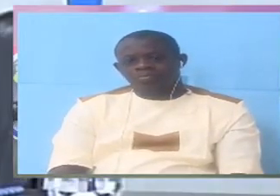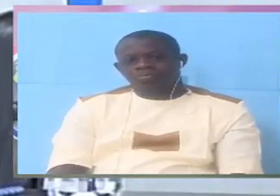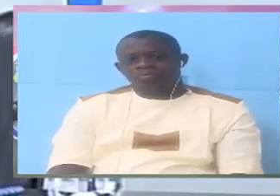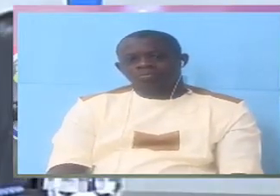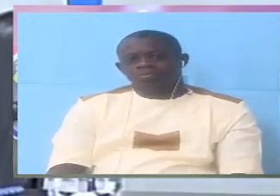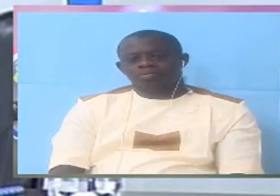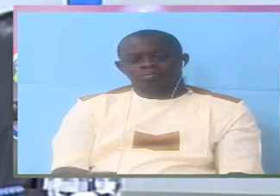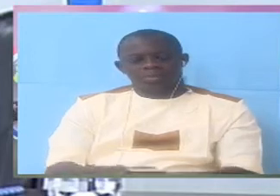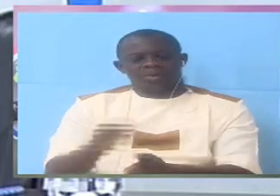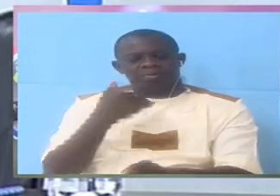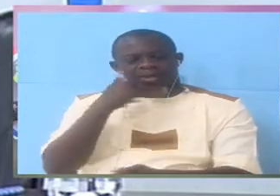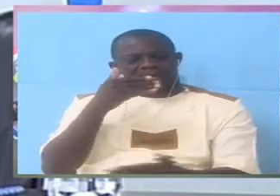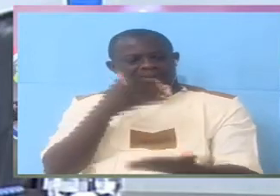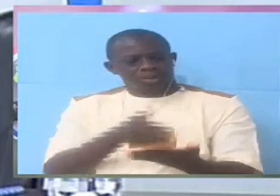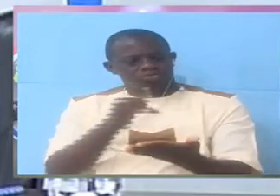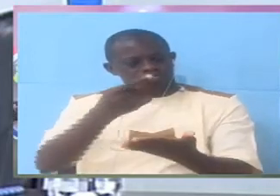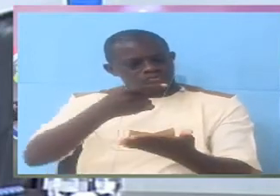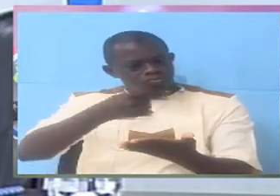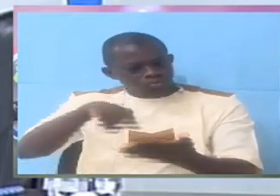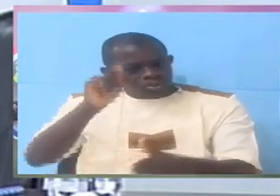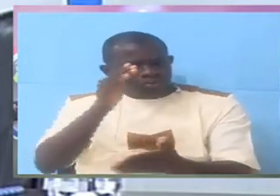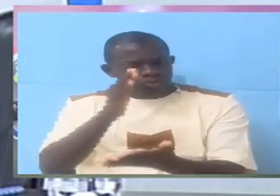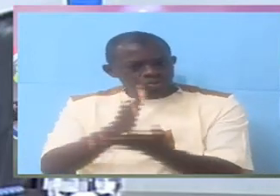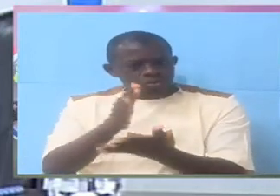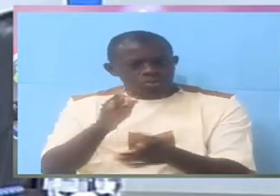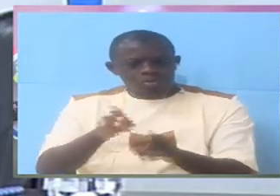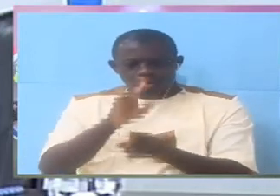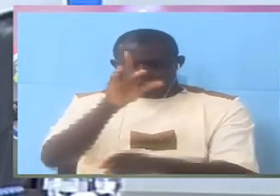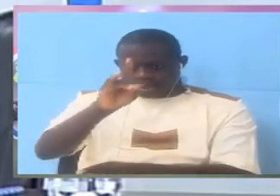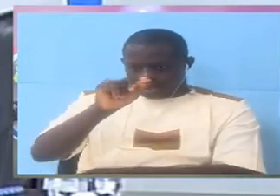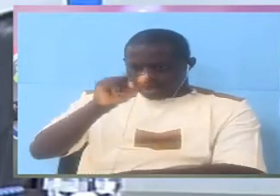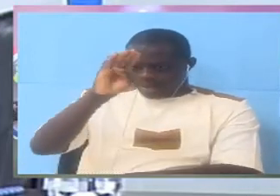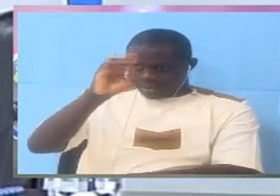correct that Daba Marena was the leader of that operation?